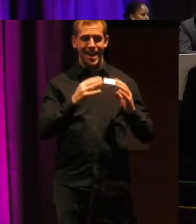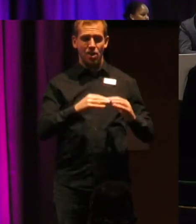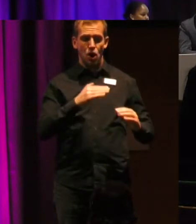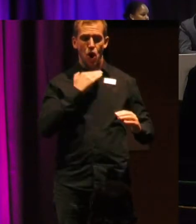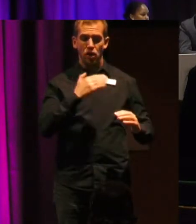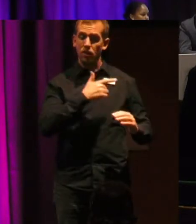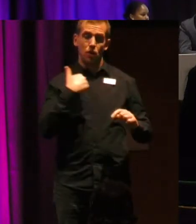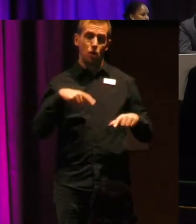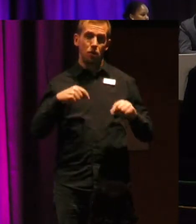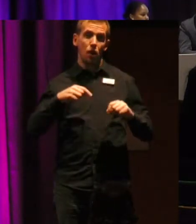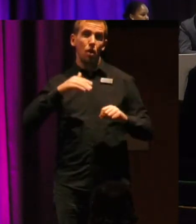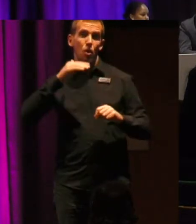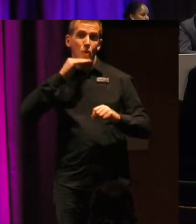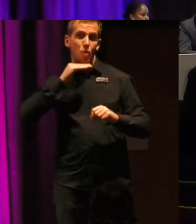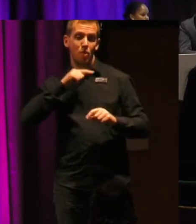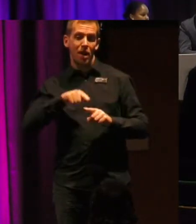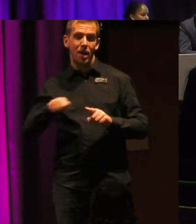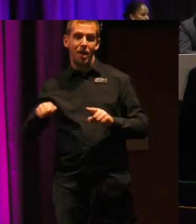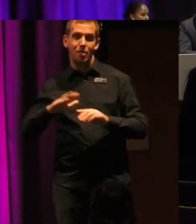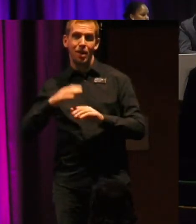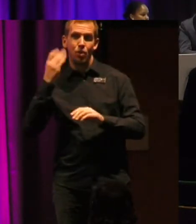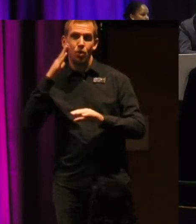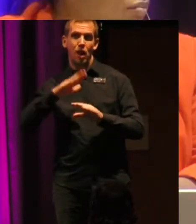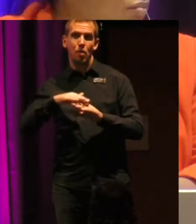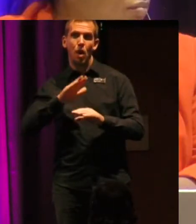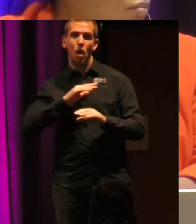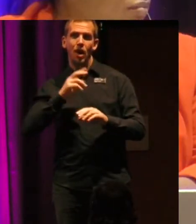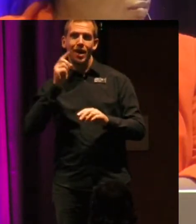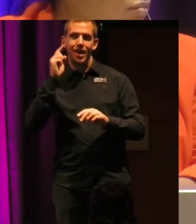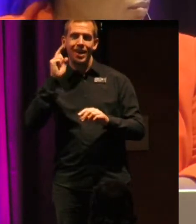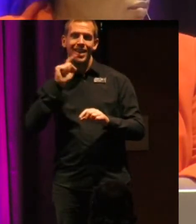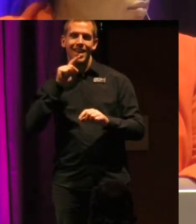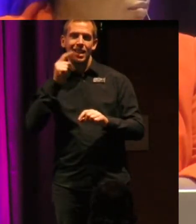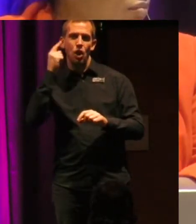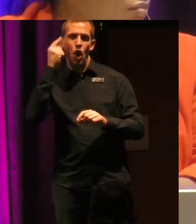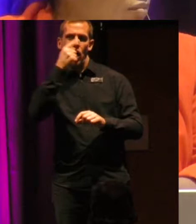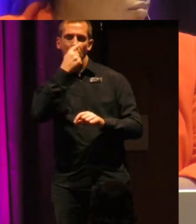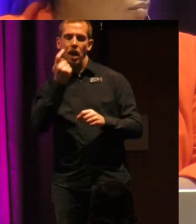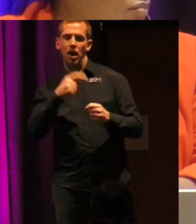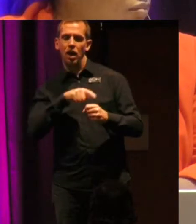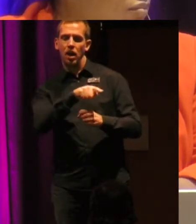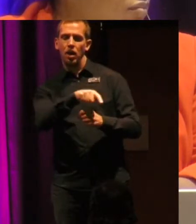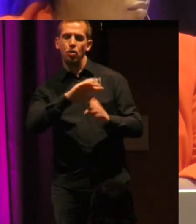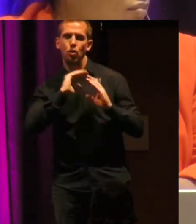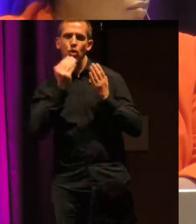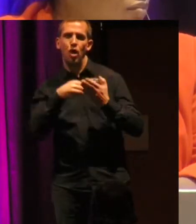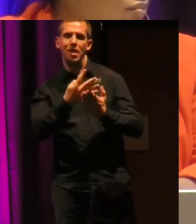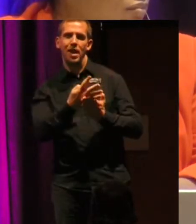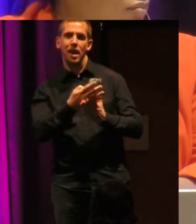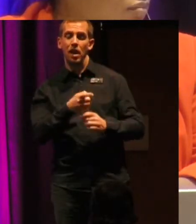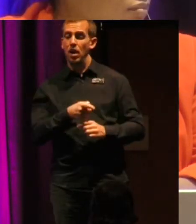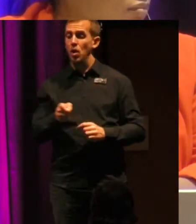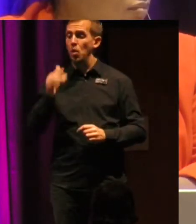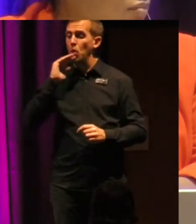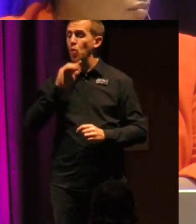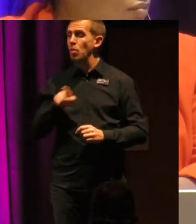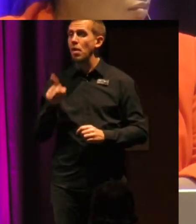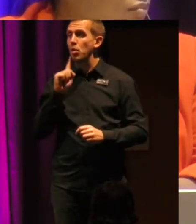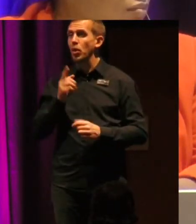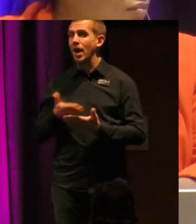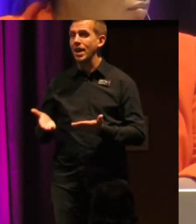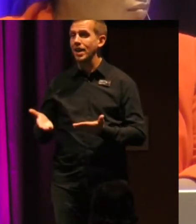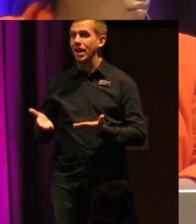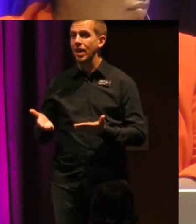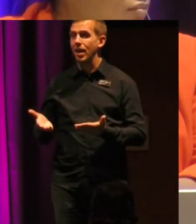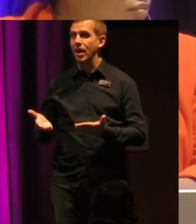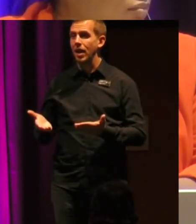at looking at media in a critical way on social media. They do not, for example, we have